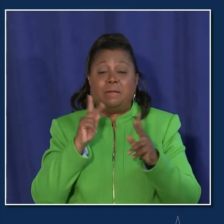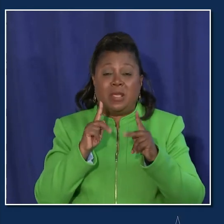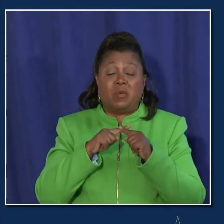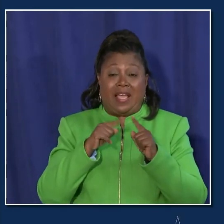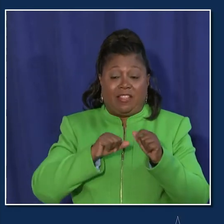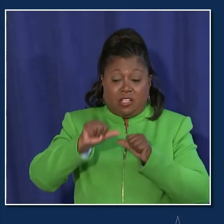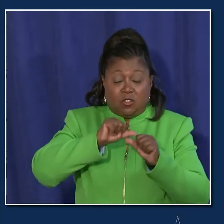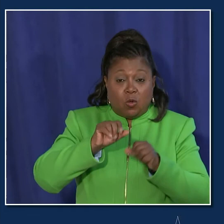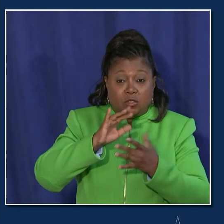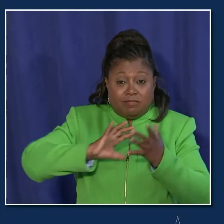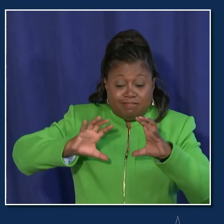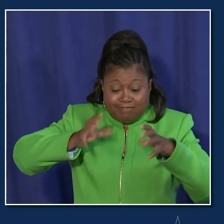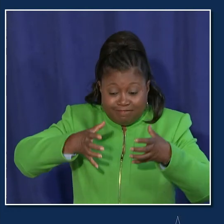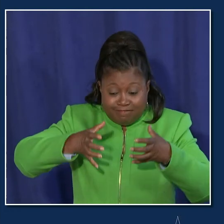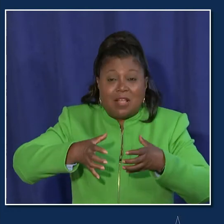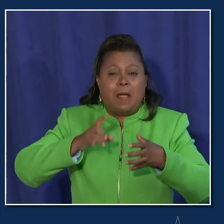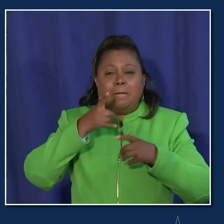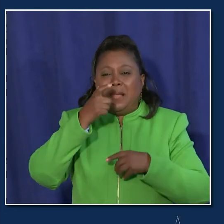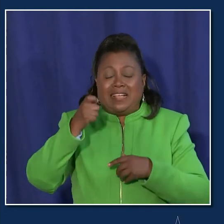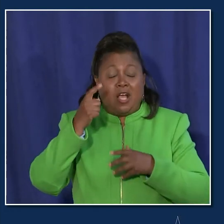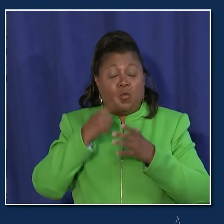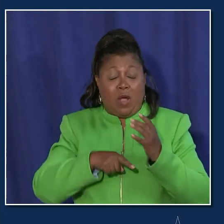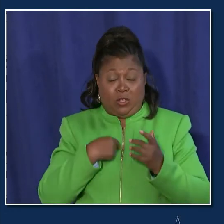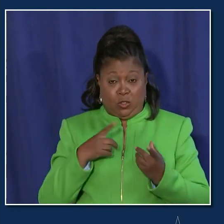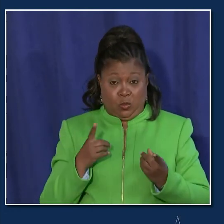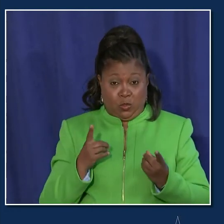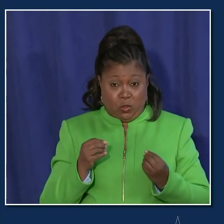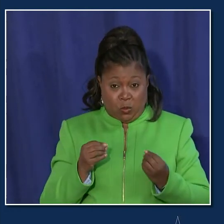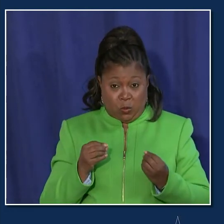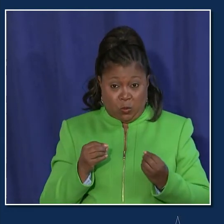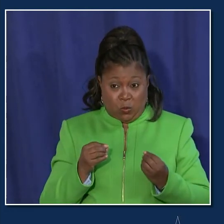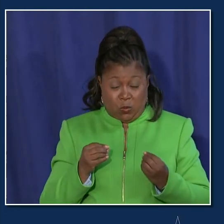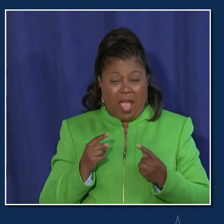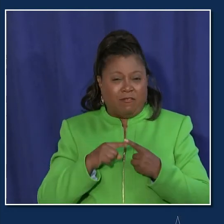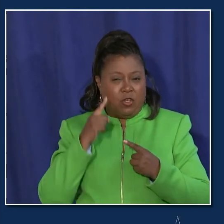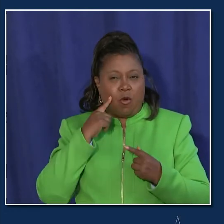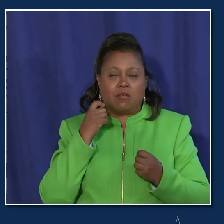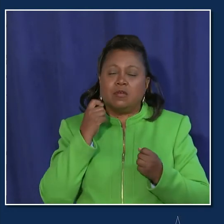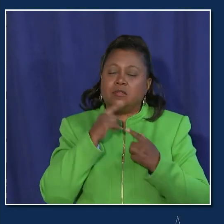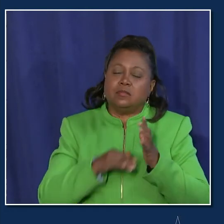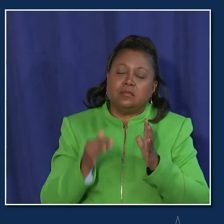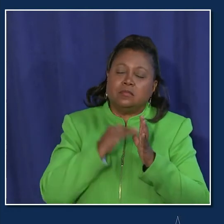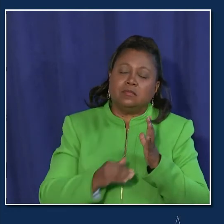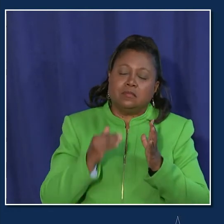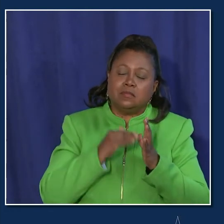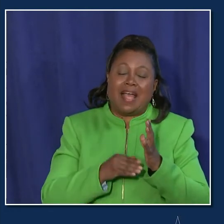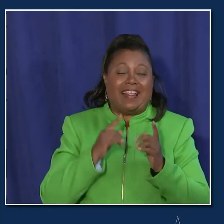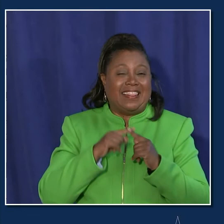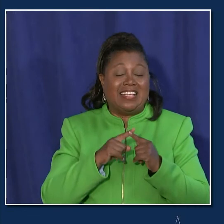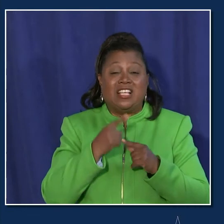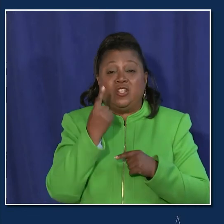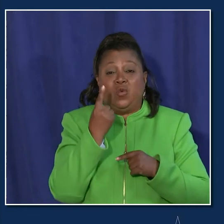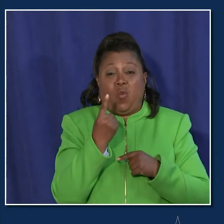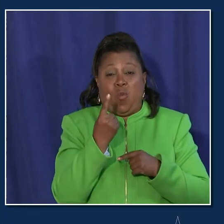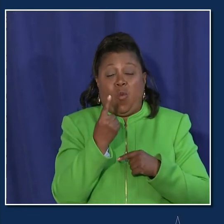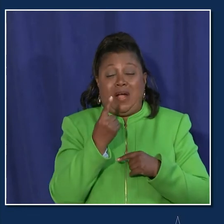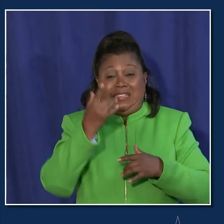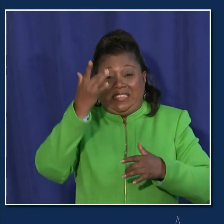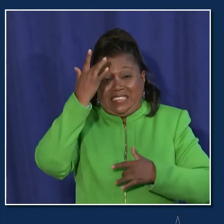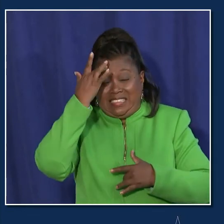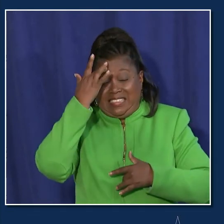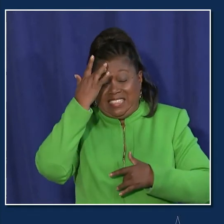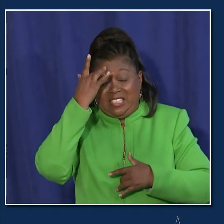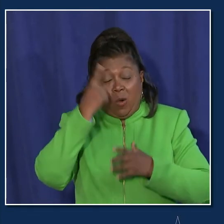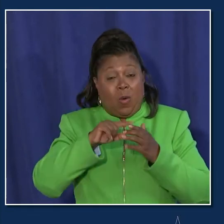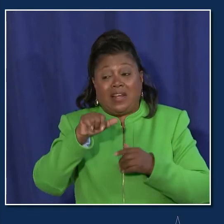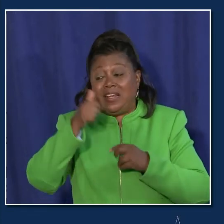in their social network. Because what you do, and you've heard us all say this before, this is one disease that